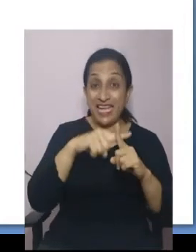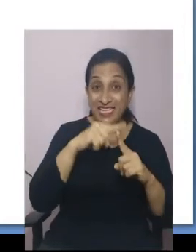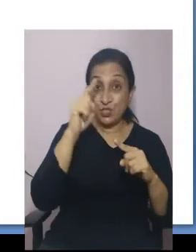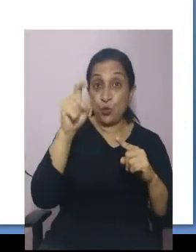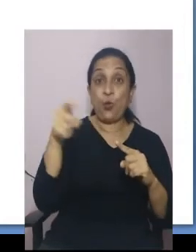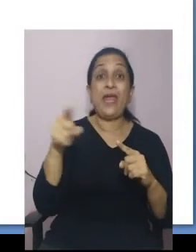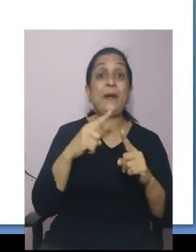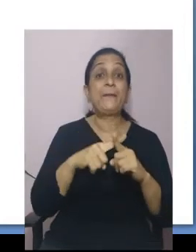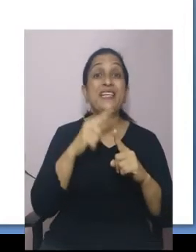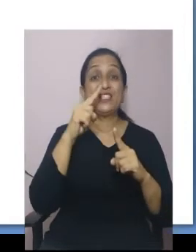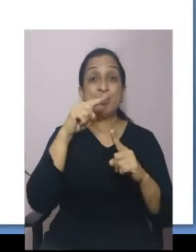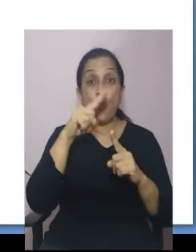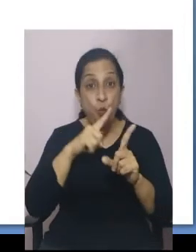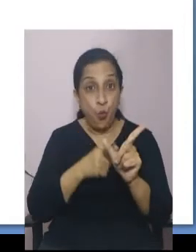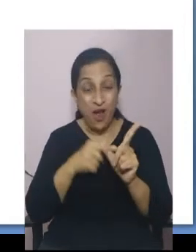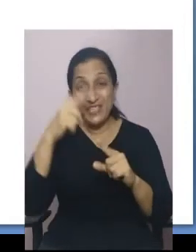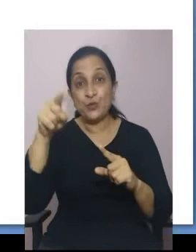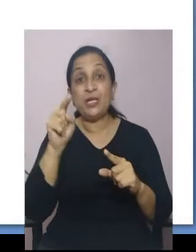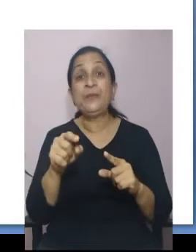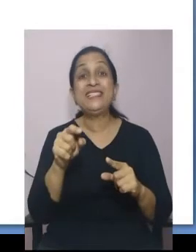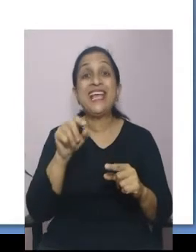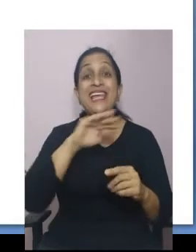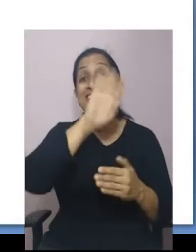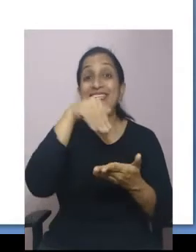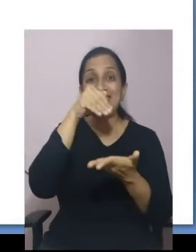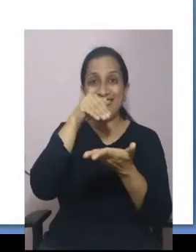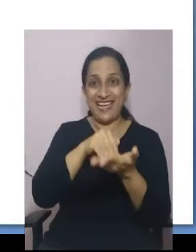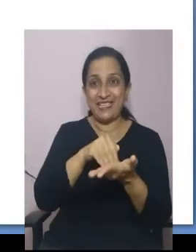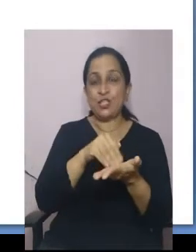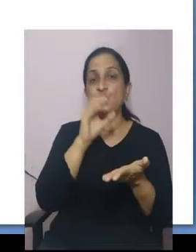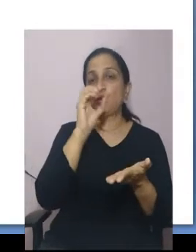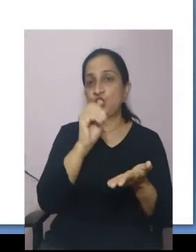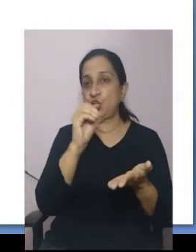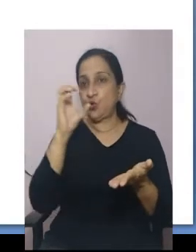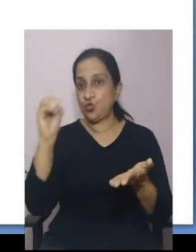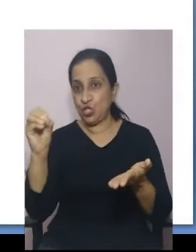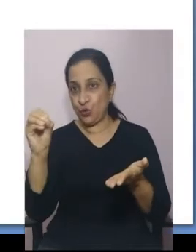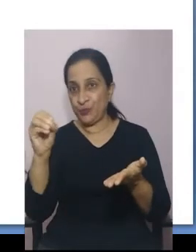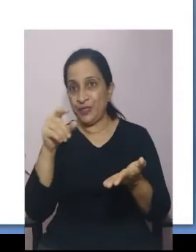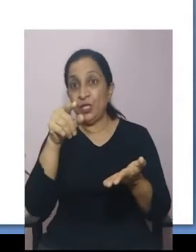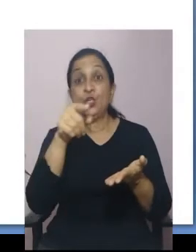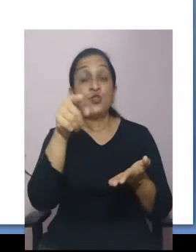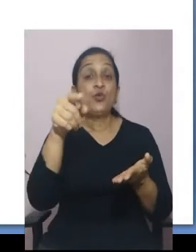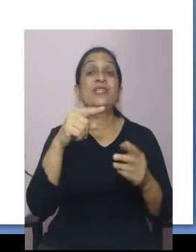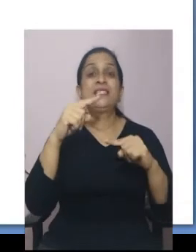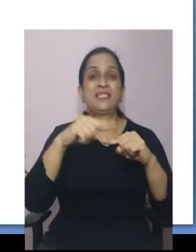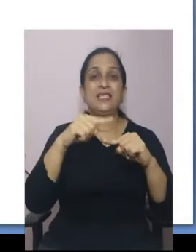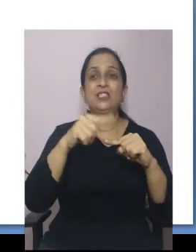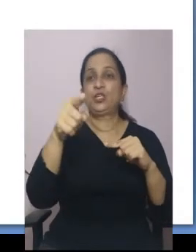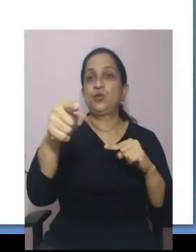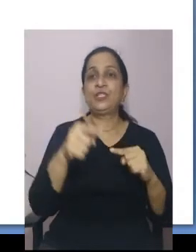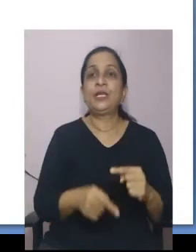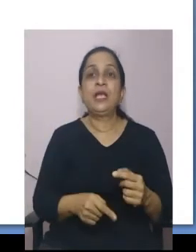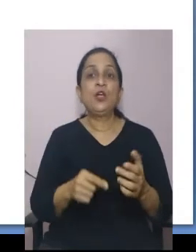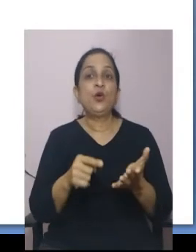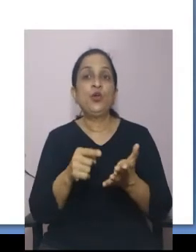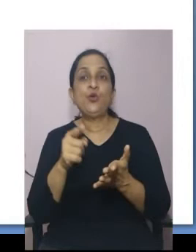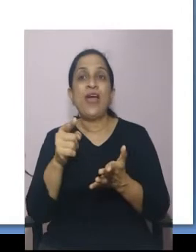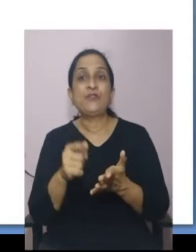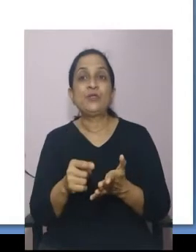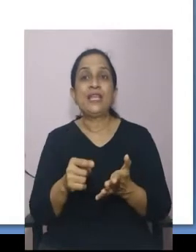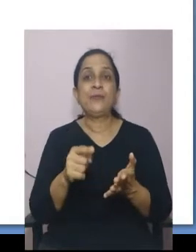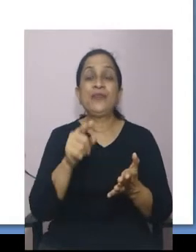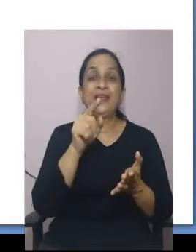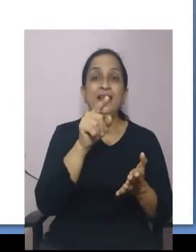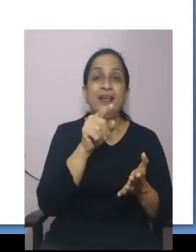0. Okay, so then h and k value becomes 0 0, so the formula becomes x squared plus y